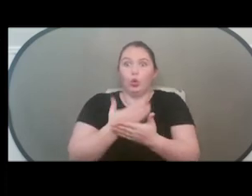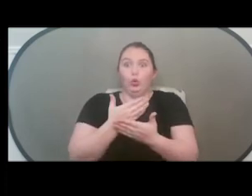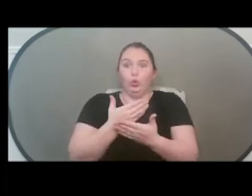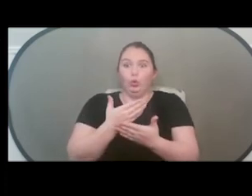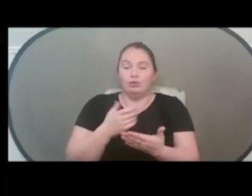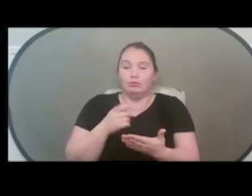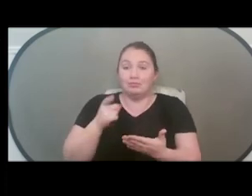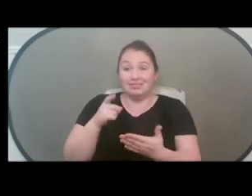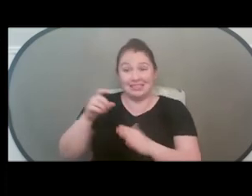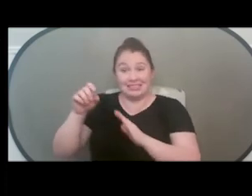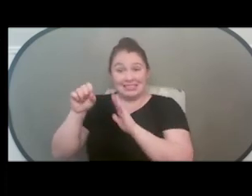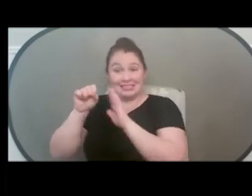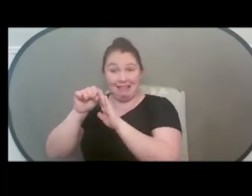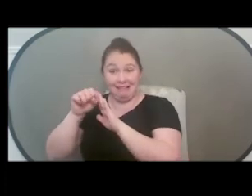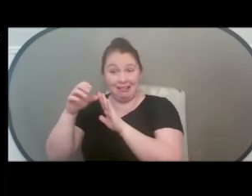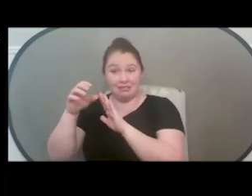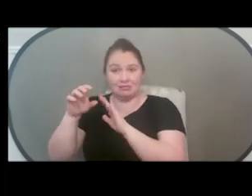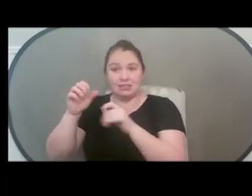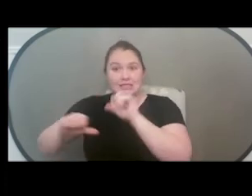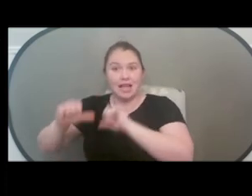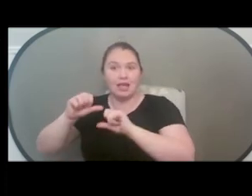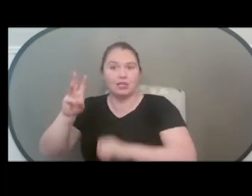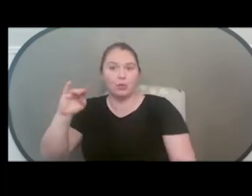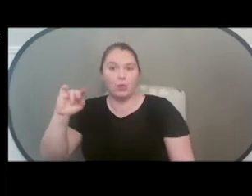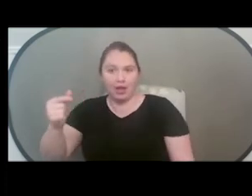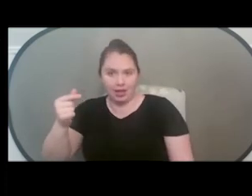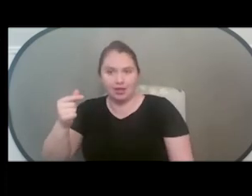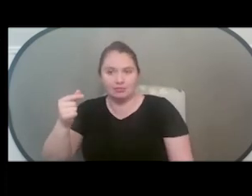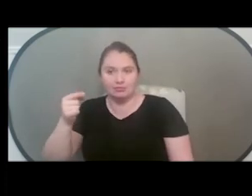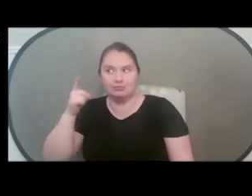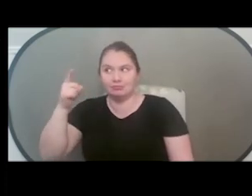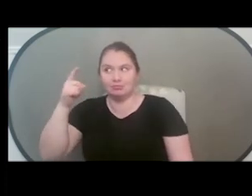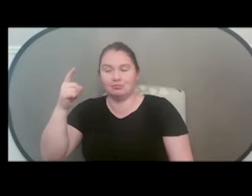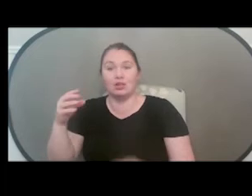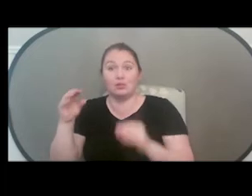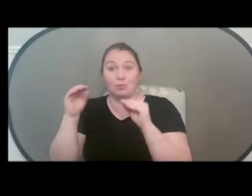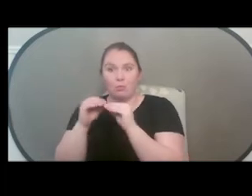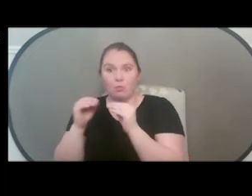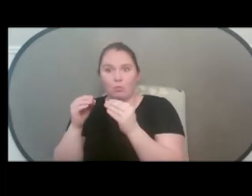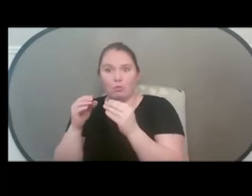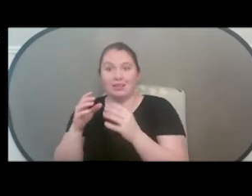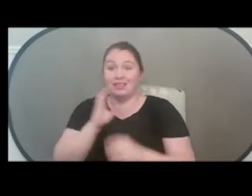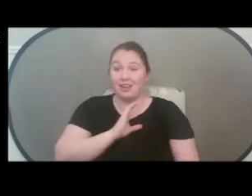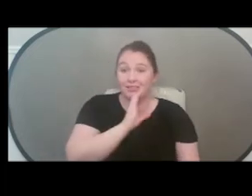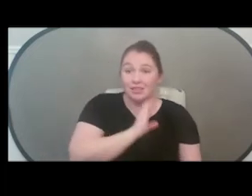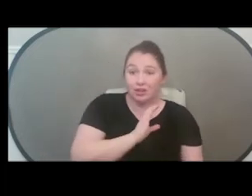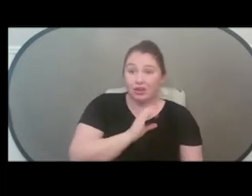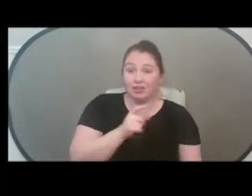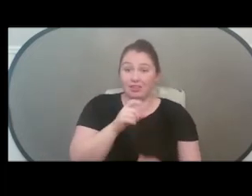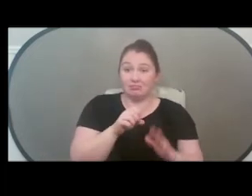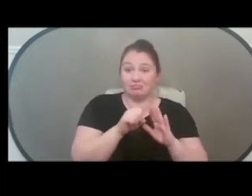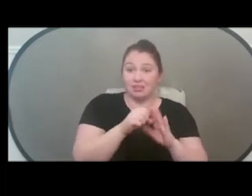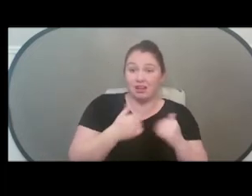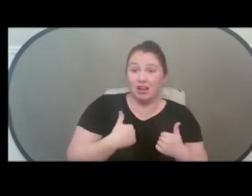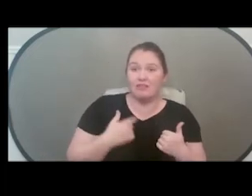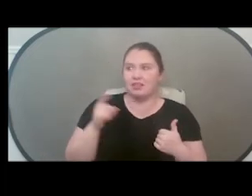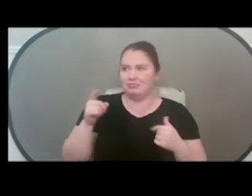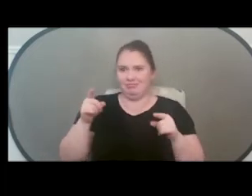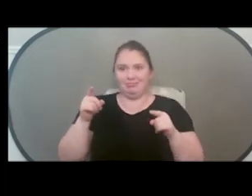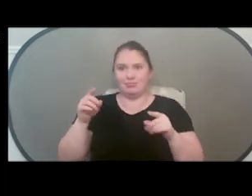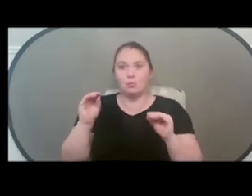is newer than the science wing, and the construction on the cafeteria are newer than the